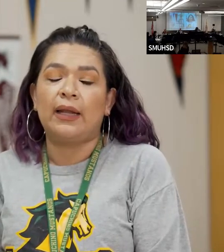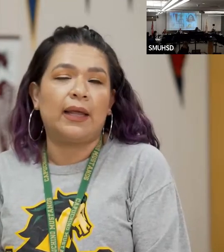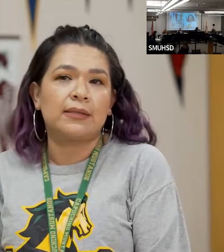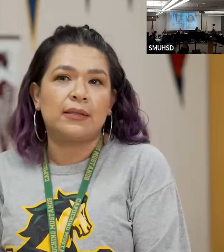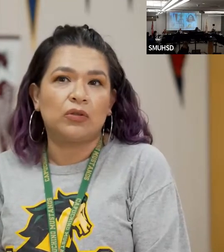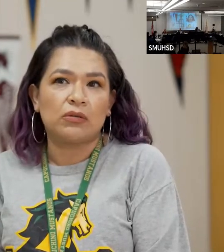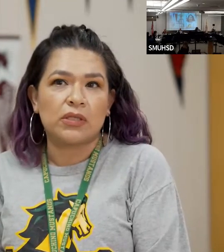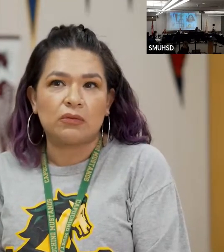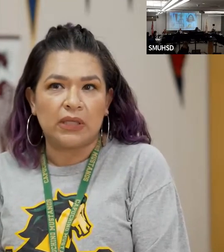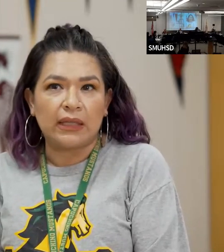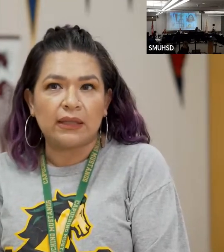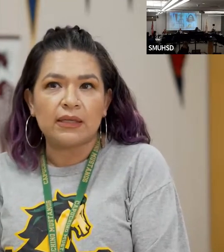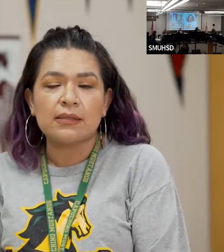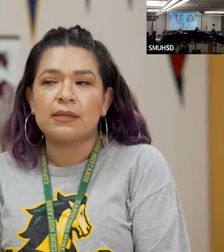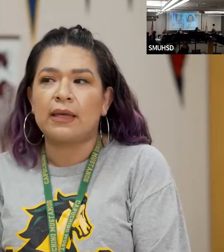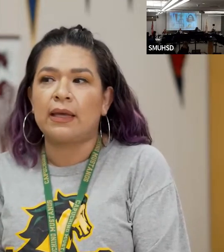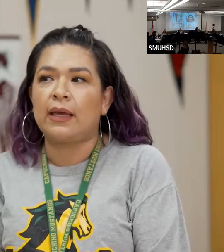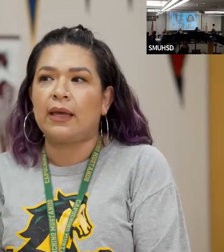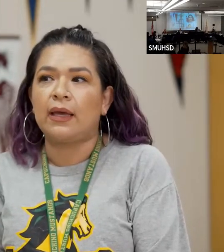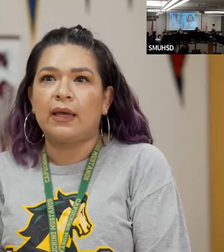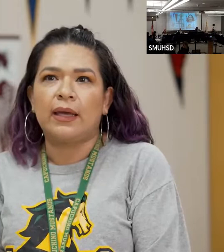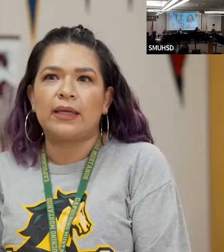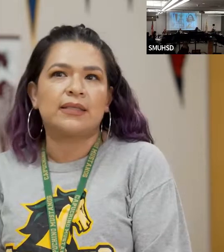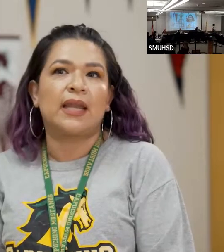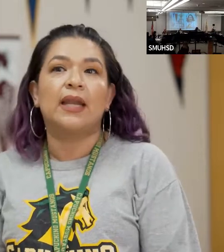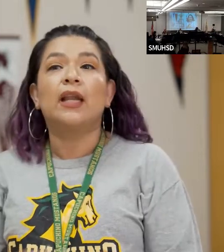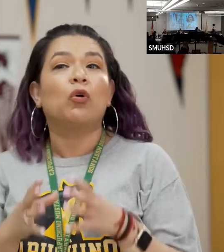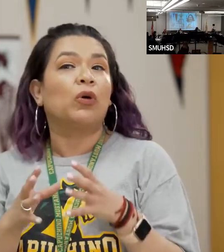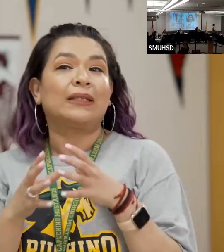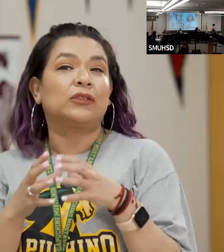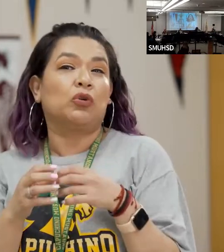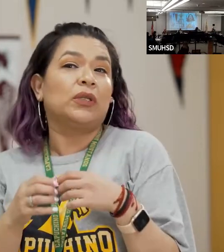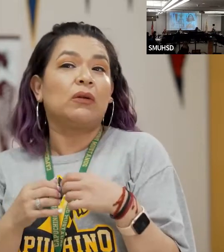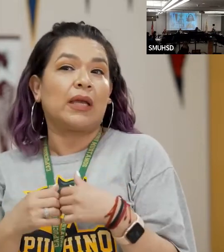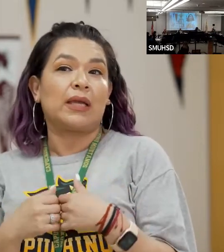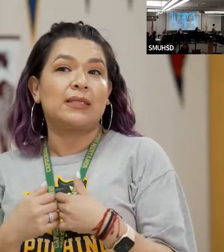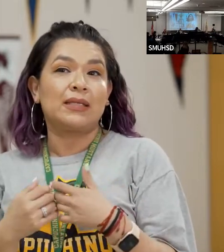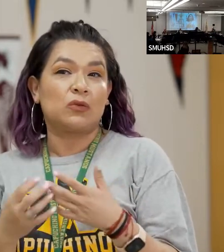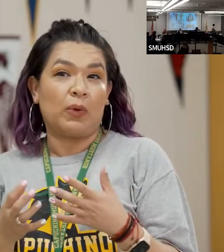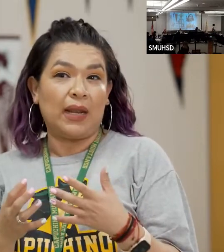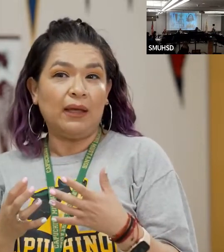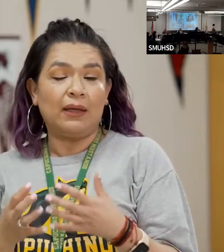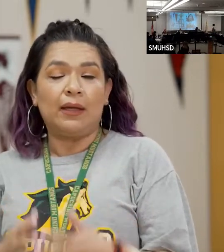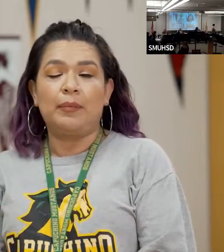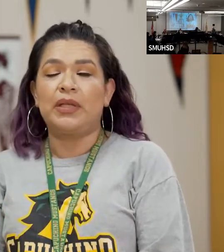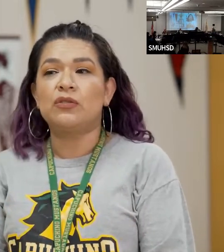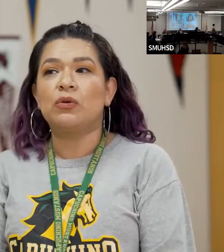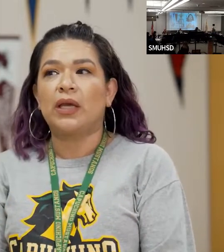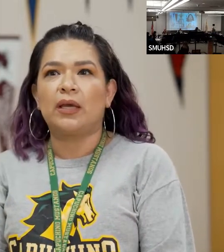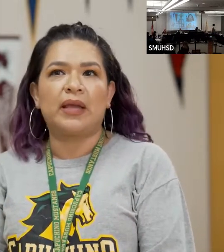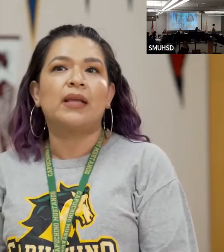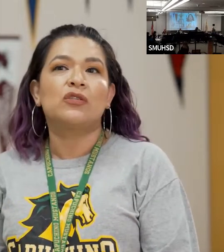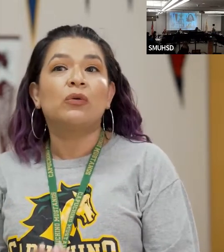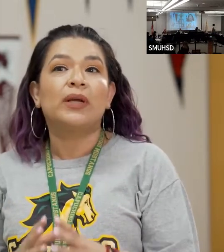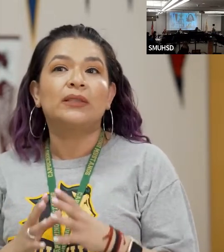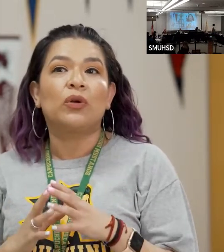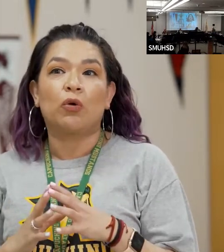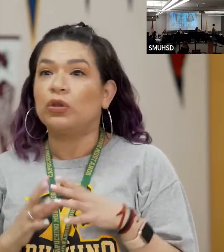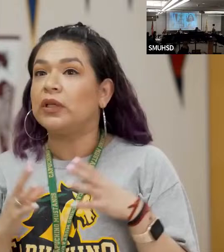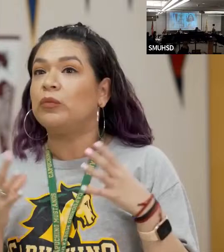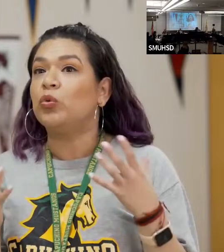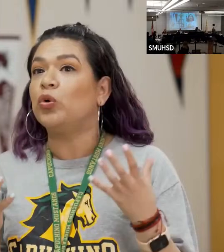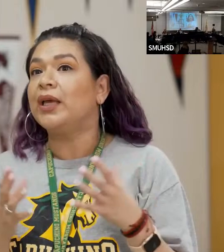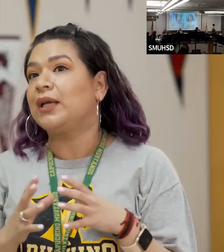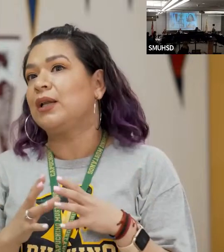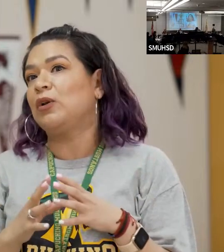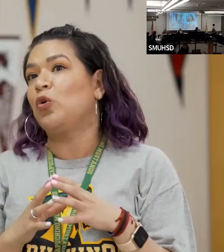enfoca en el éxito de los estudiantes, que están en el corazón de lo que es la escuela. Pienso que eso es